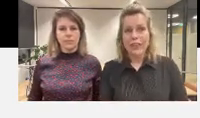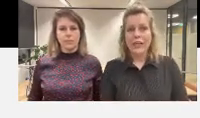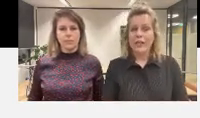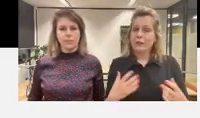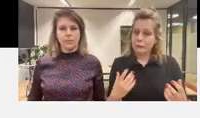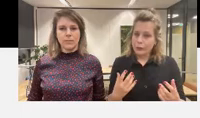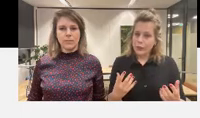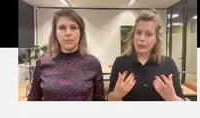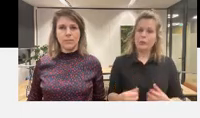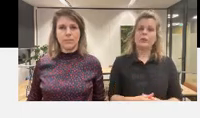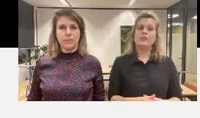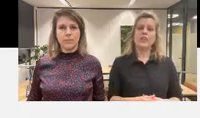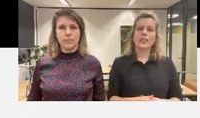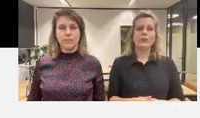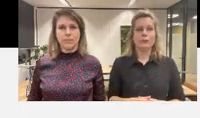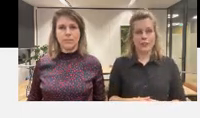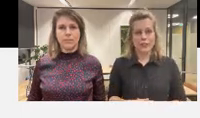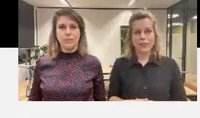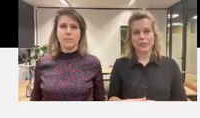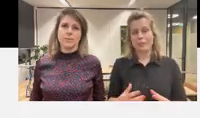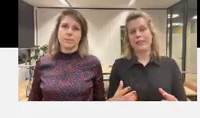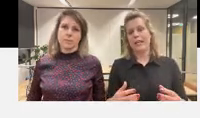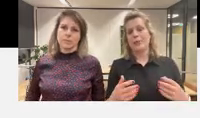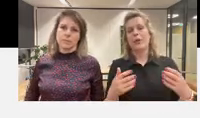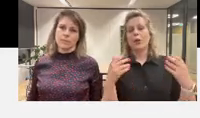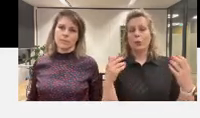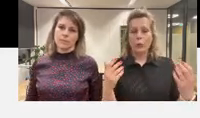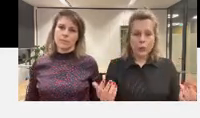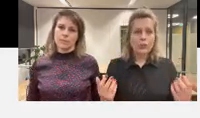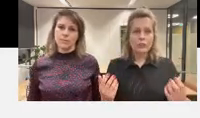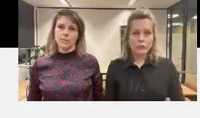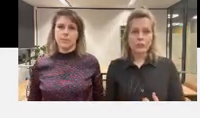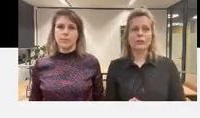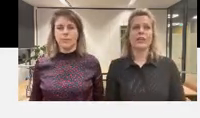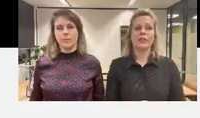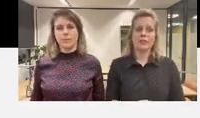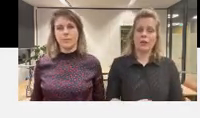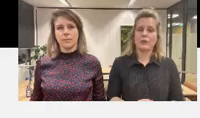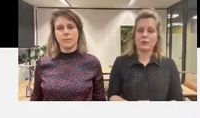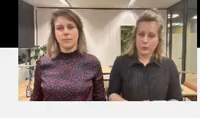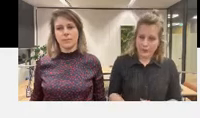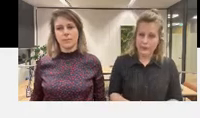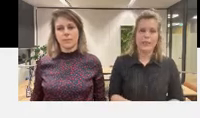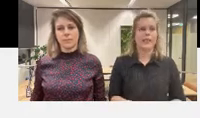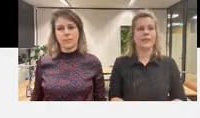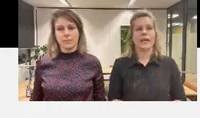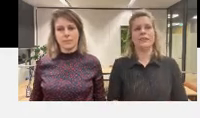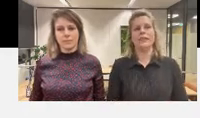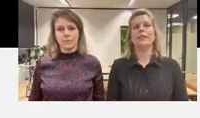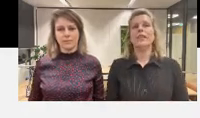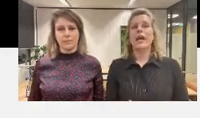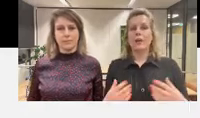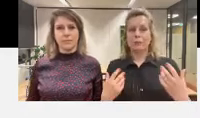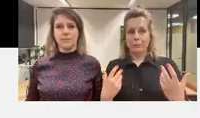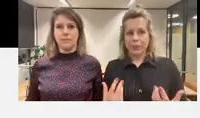Ruinewold. Ruinewold is a little village that became world news in October